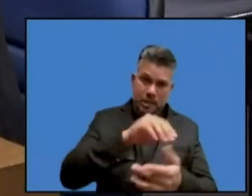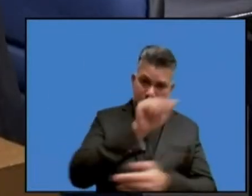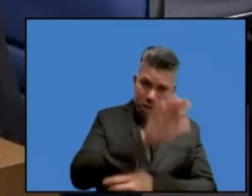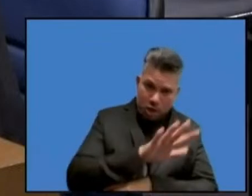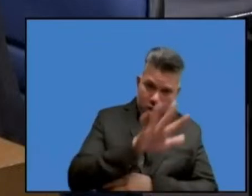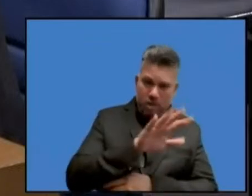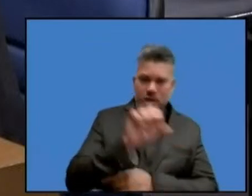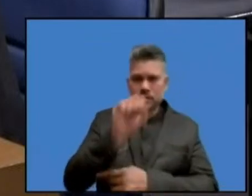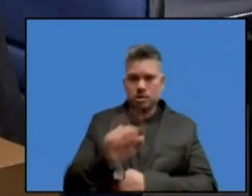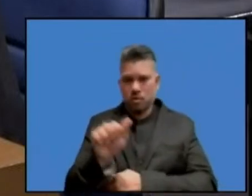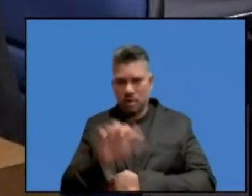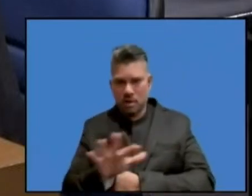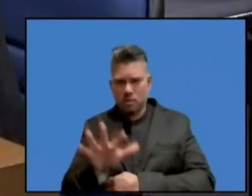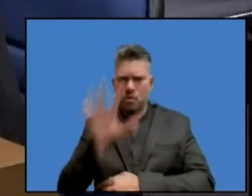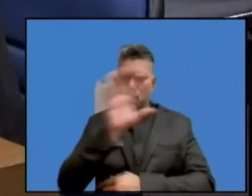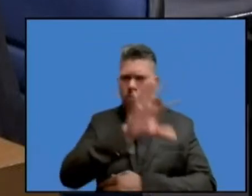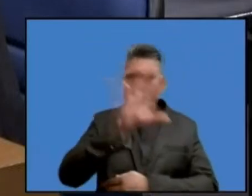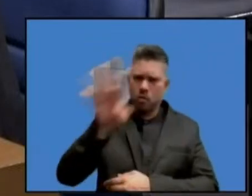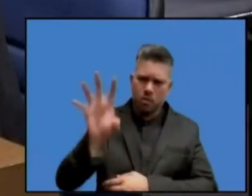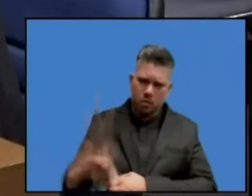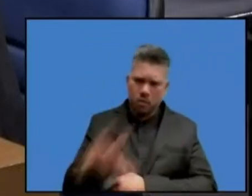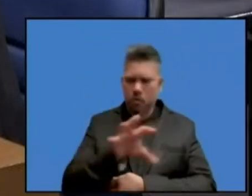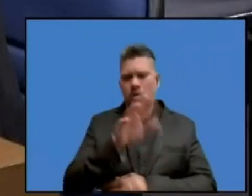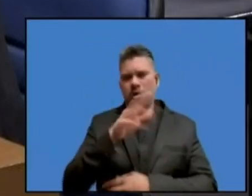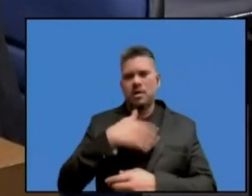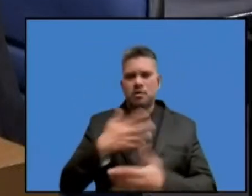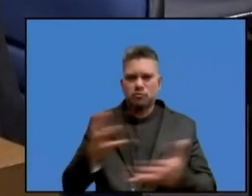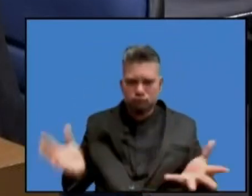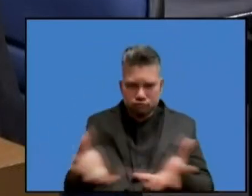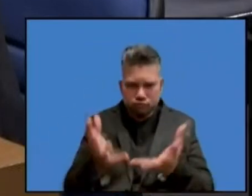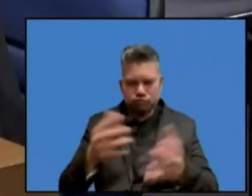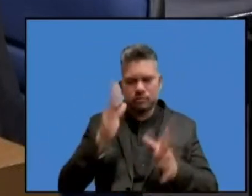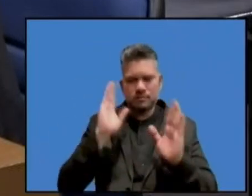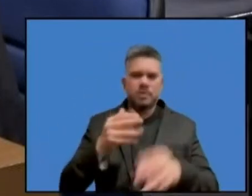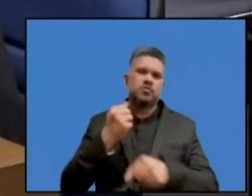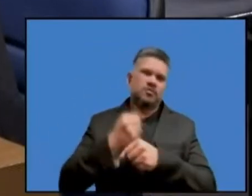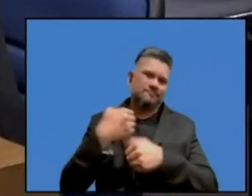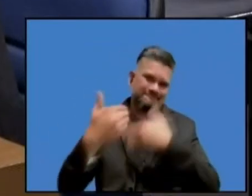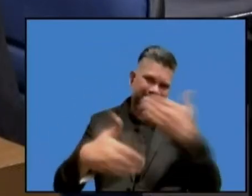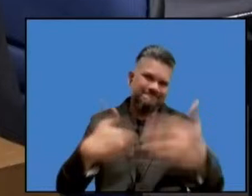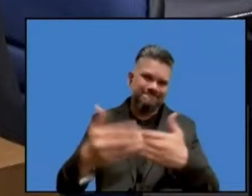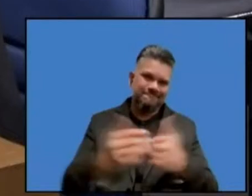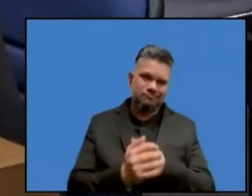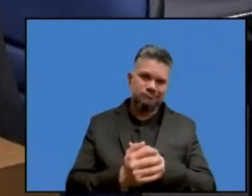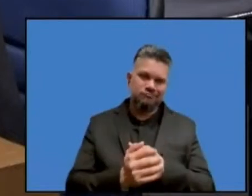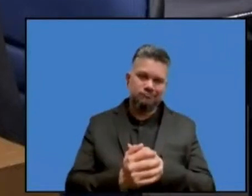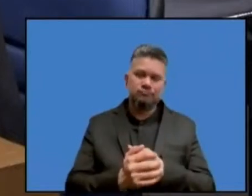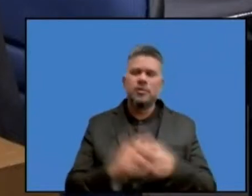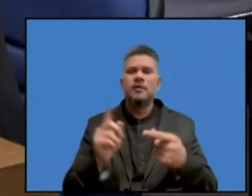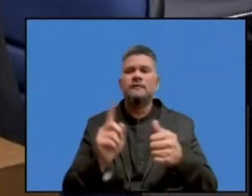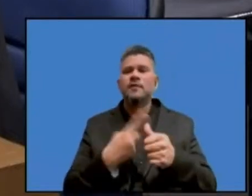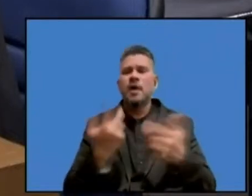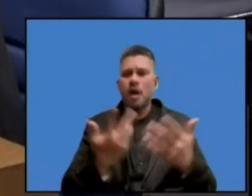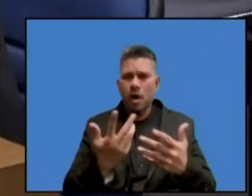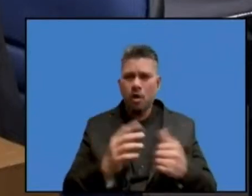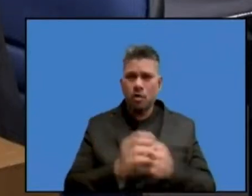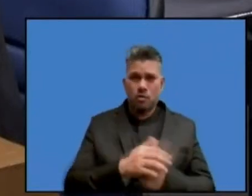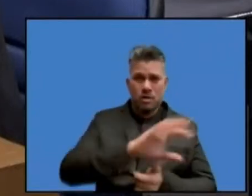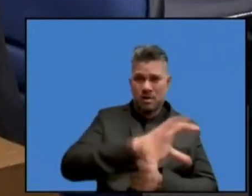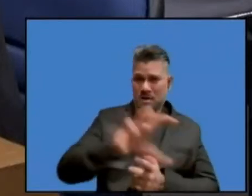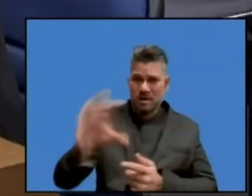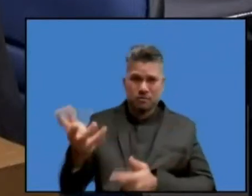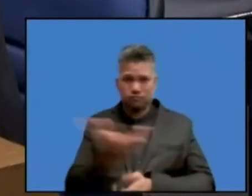Our migration-related operations include the following. First, supporting cross-country policy dialogues under